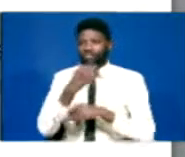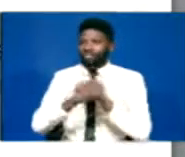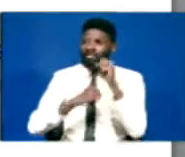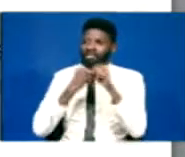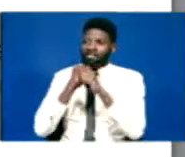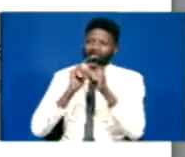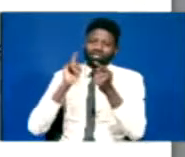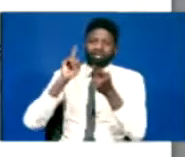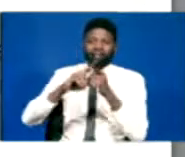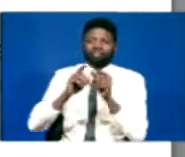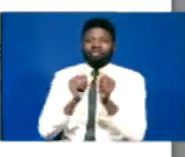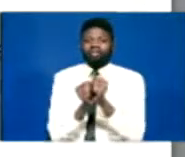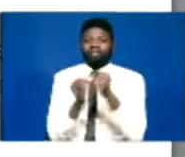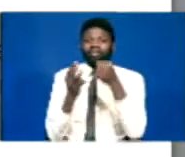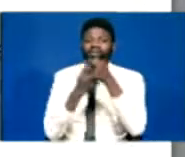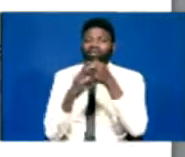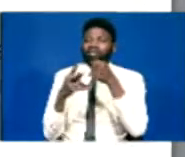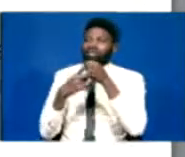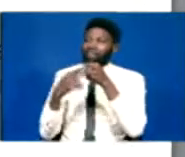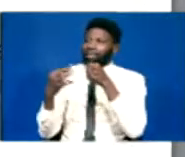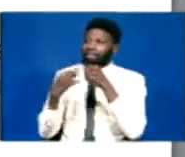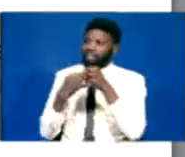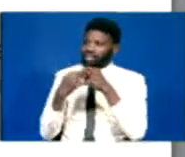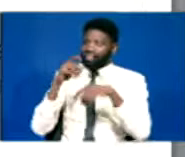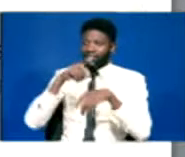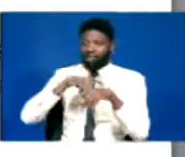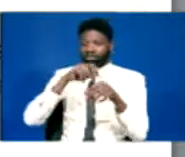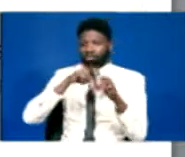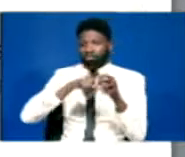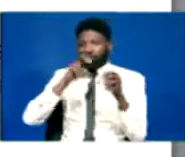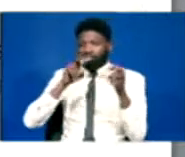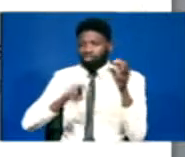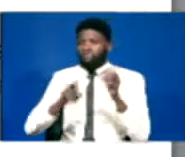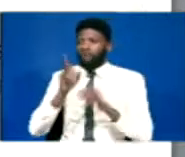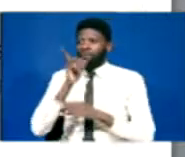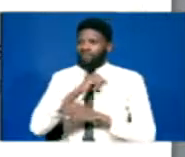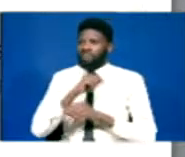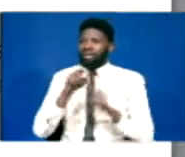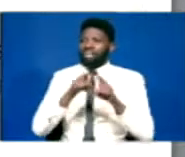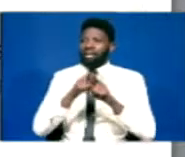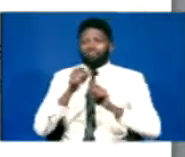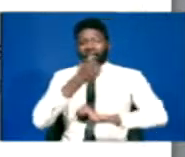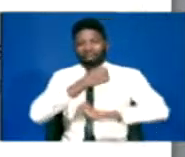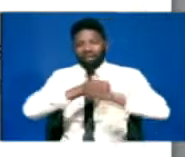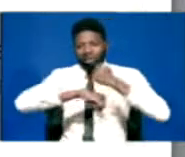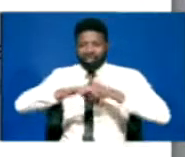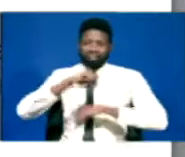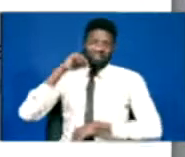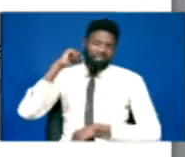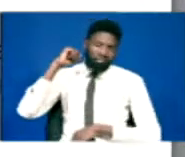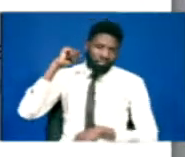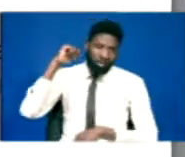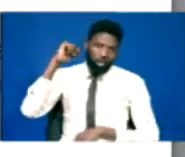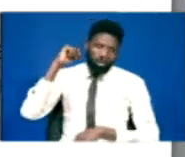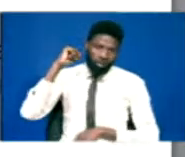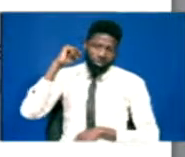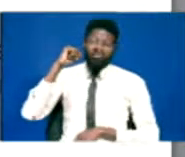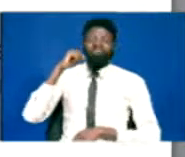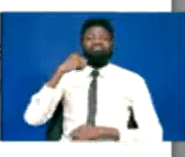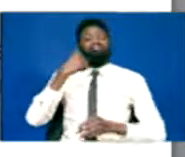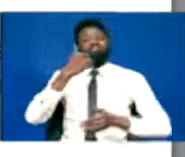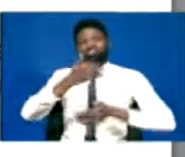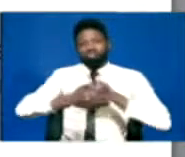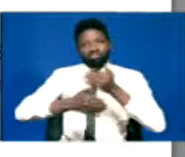Now, after exiting the bureau, he was now active in politics, and this led to him